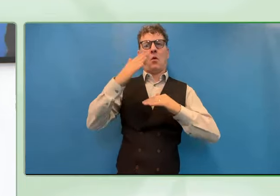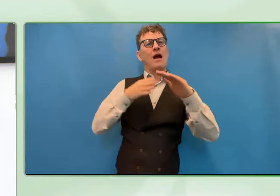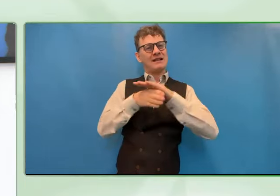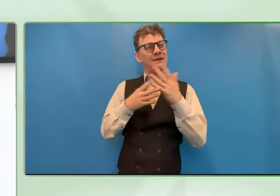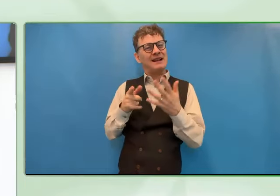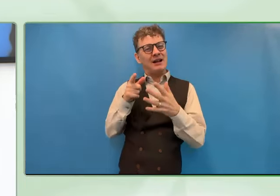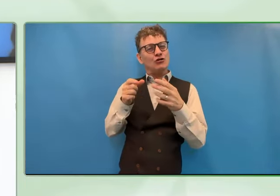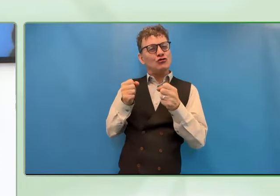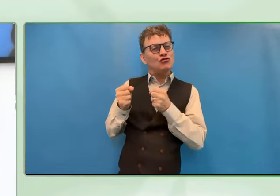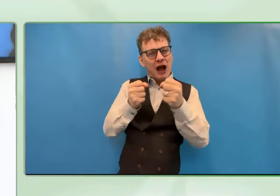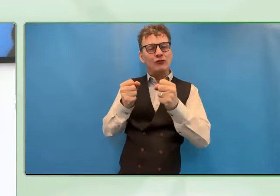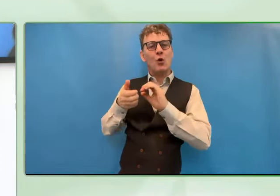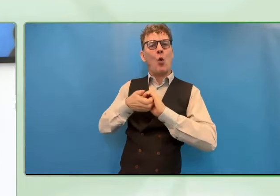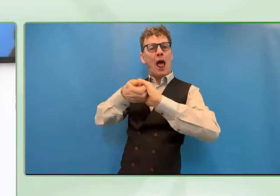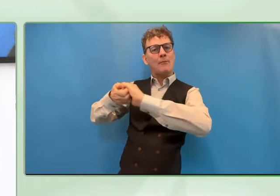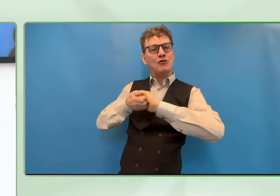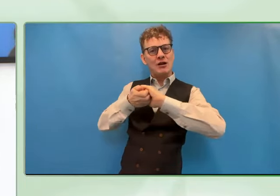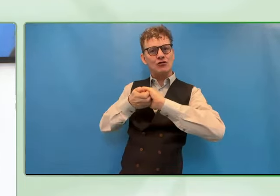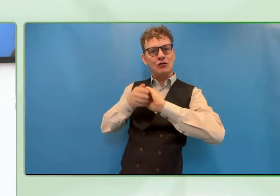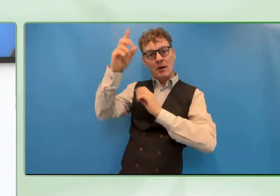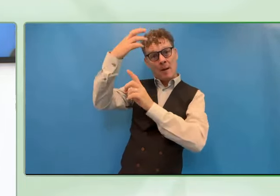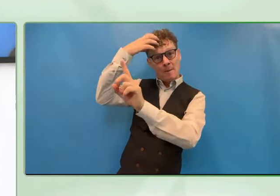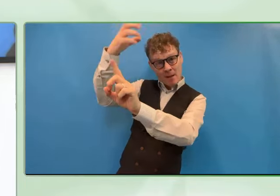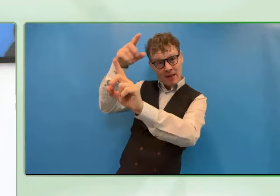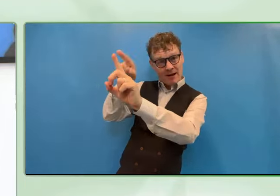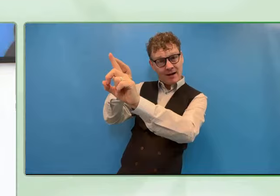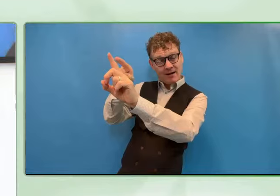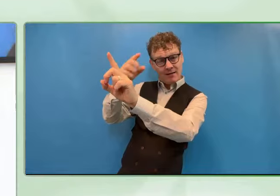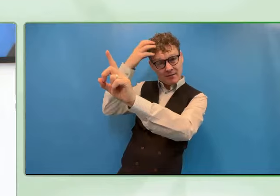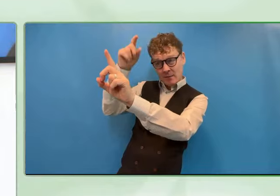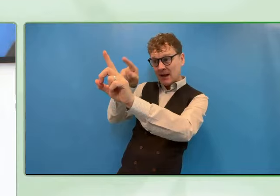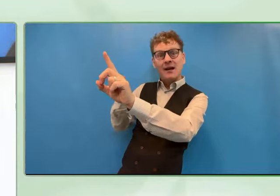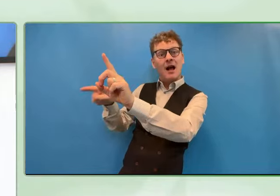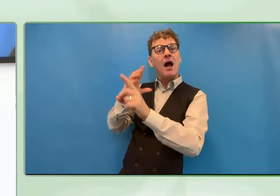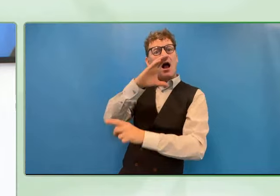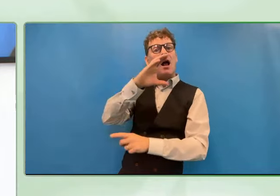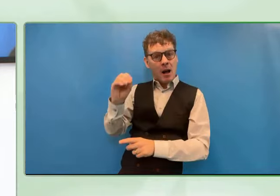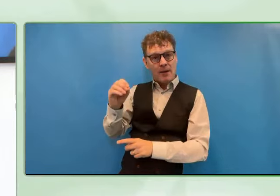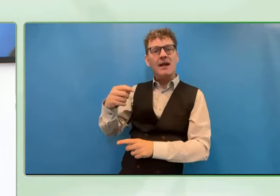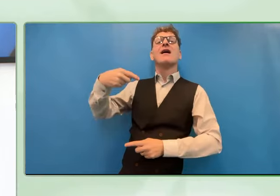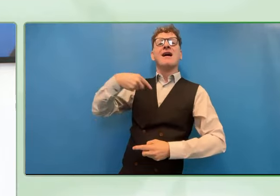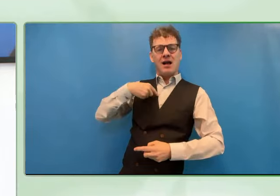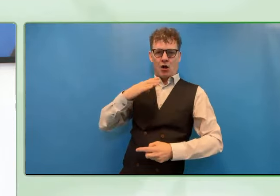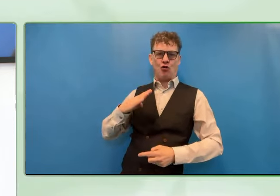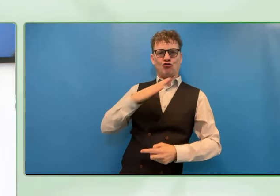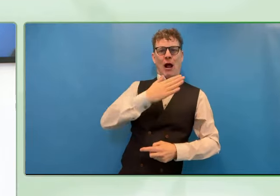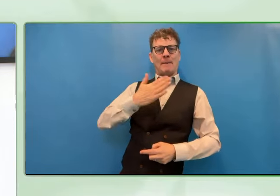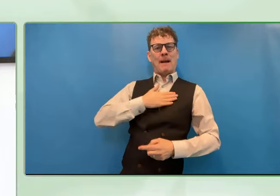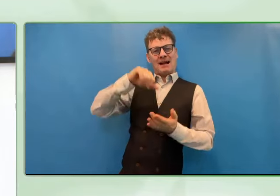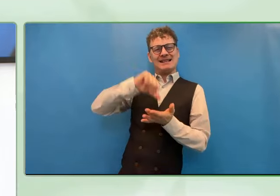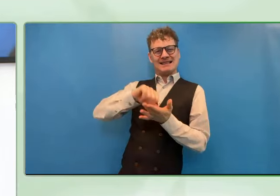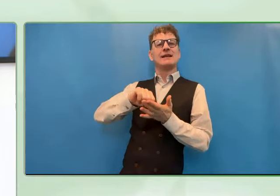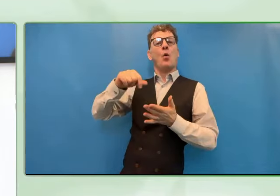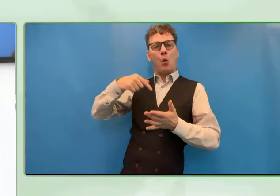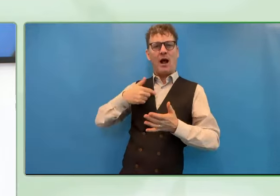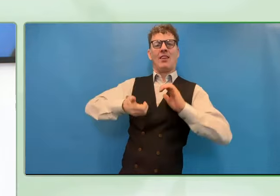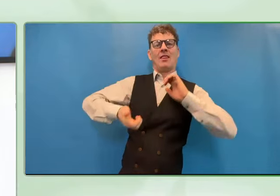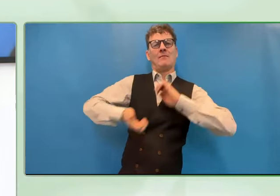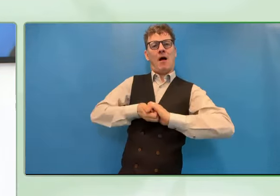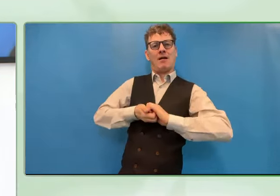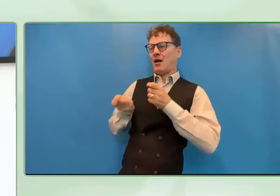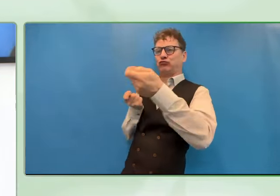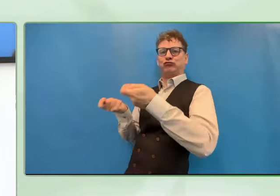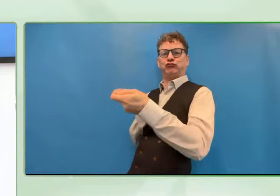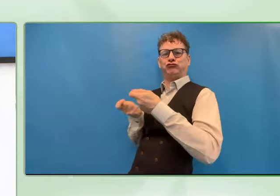collaboration between the public and private sector where RampMyCity became the implementation partner. And that is what our scaling model is right now, that use the